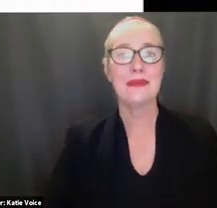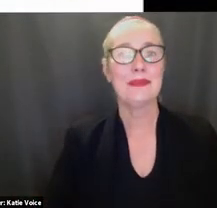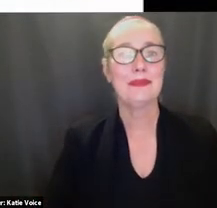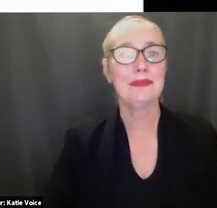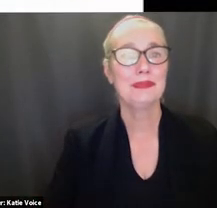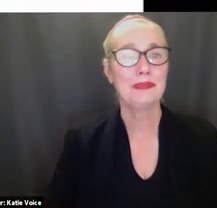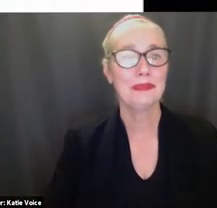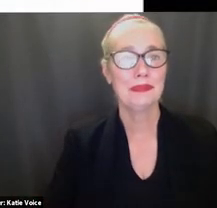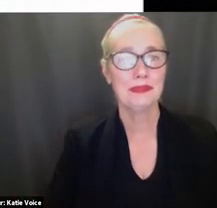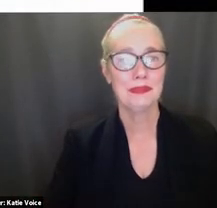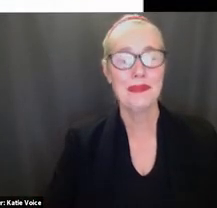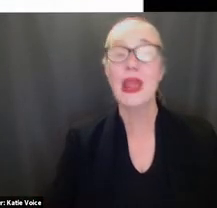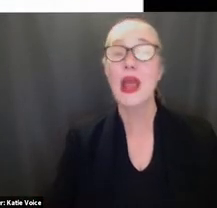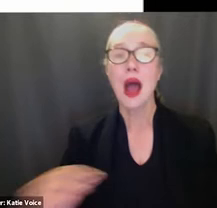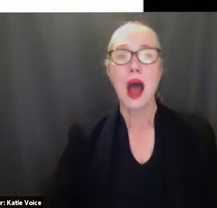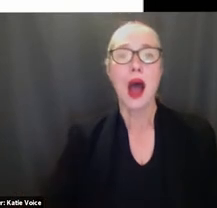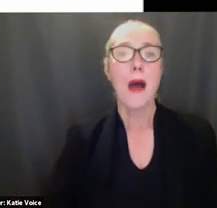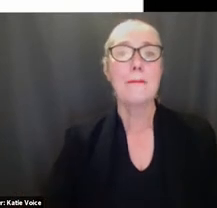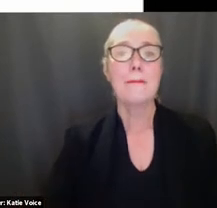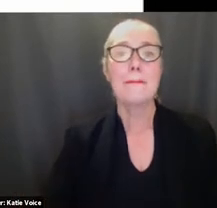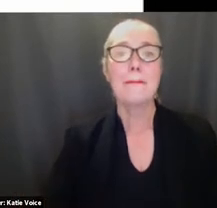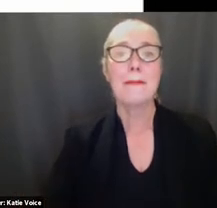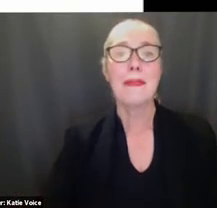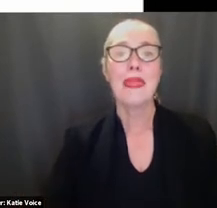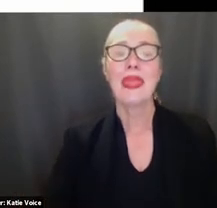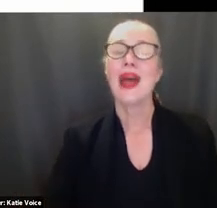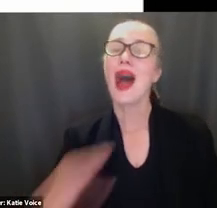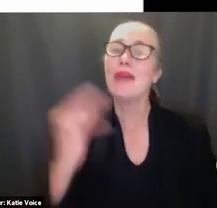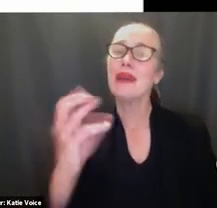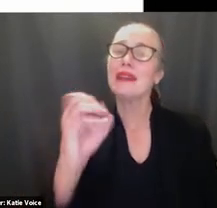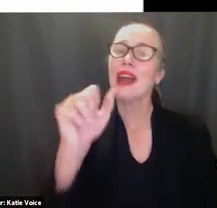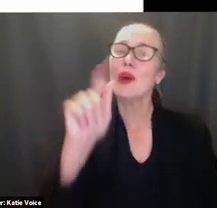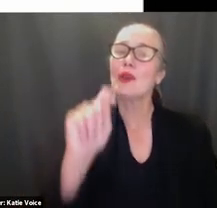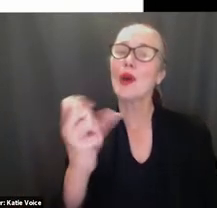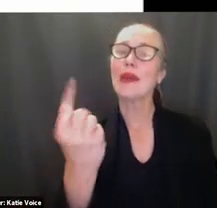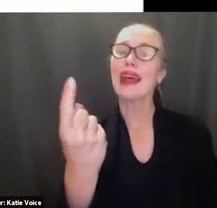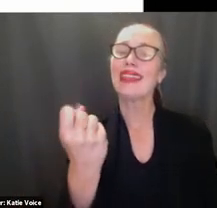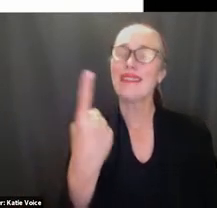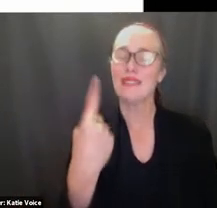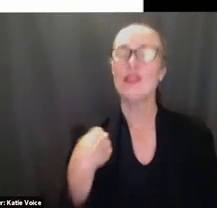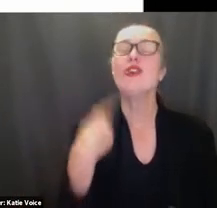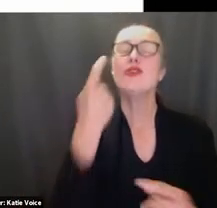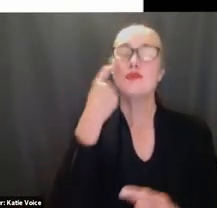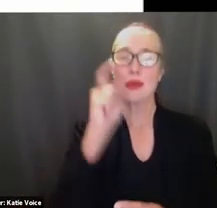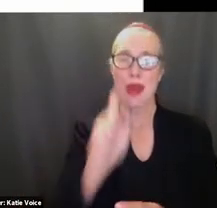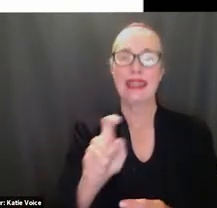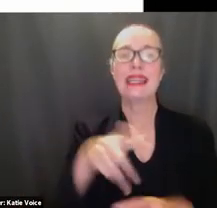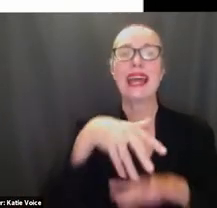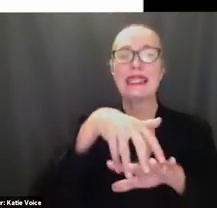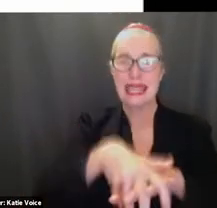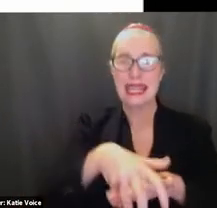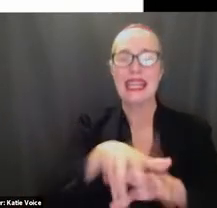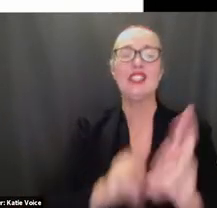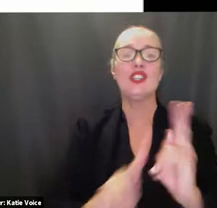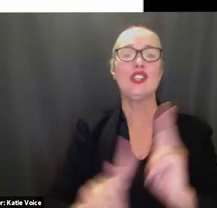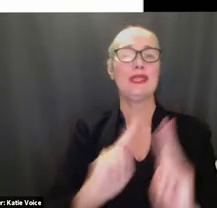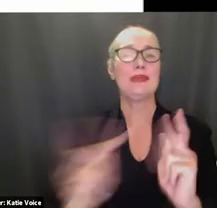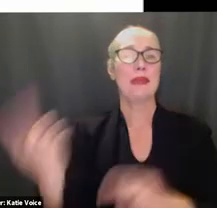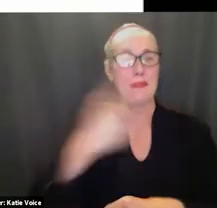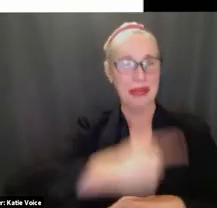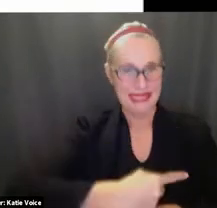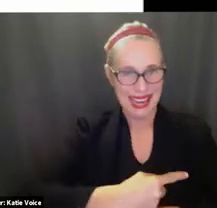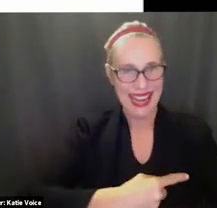on monday october 11th we recognize indigenous people's day that was yesterday i'd like to uh have you join me in